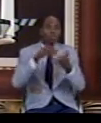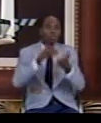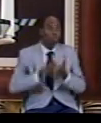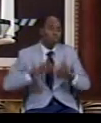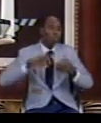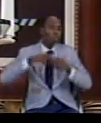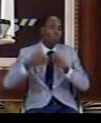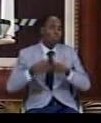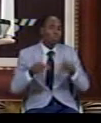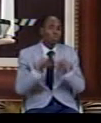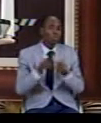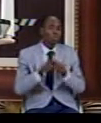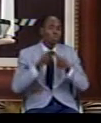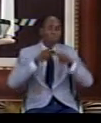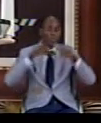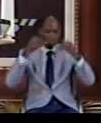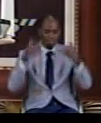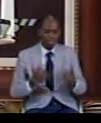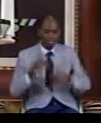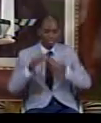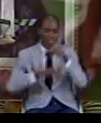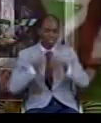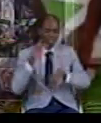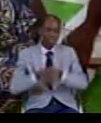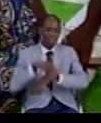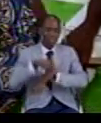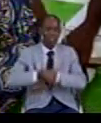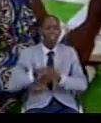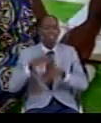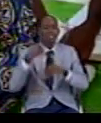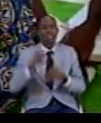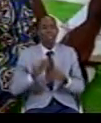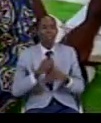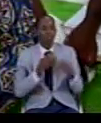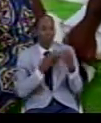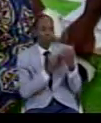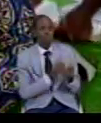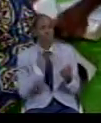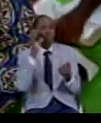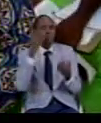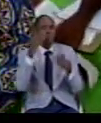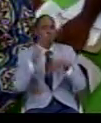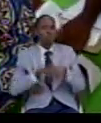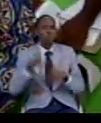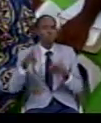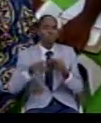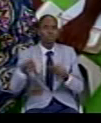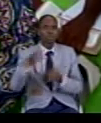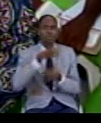too. But now from tonight, courage will come into you. Power will come